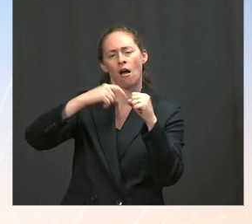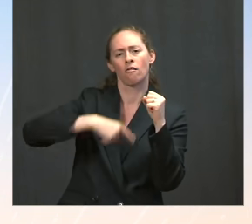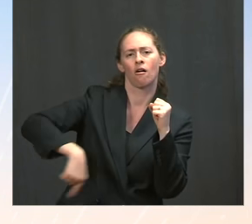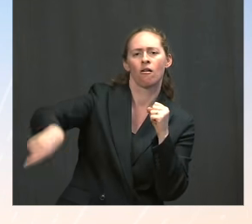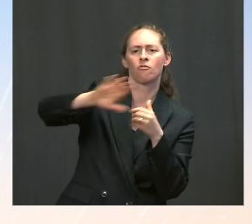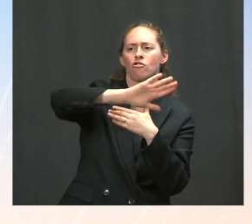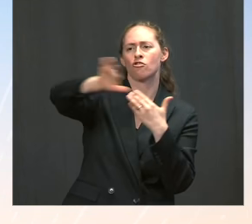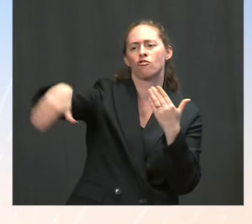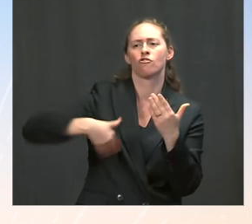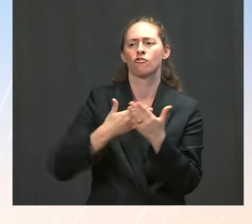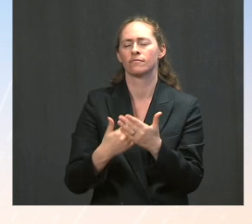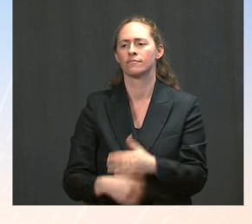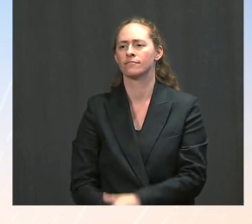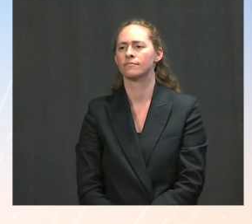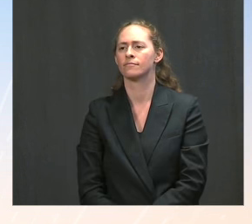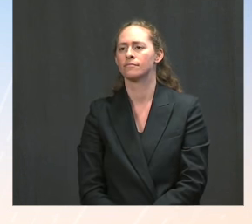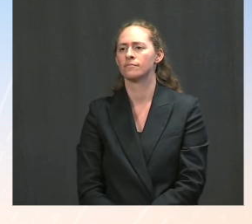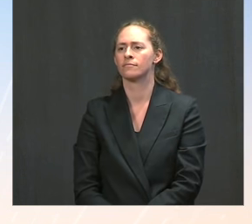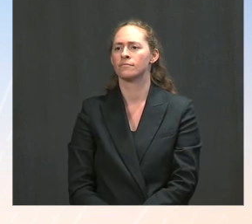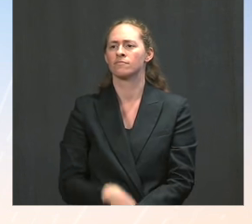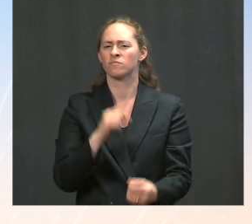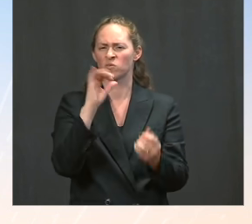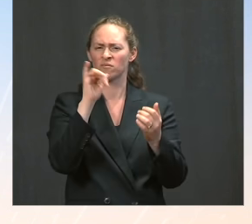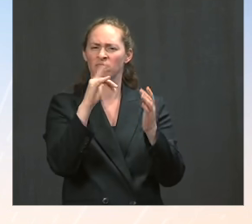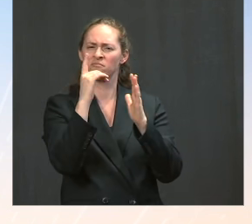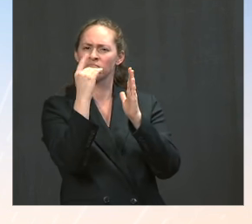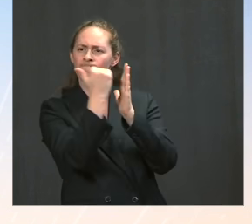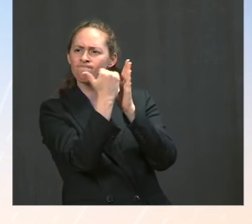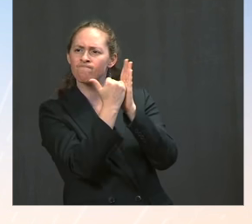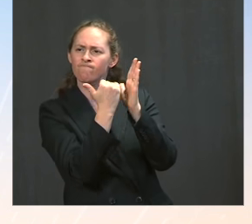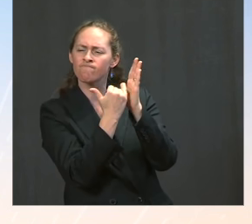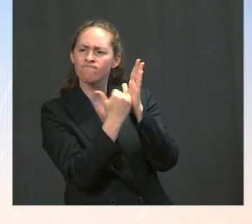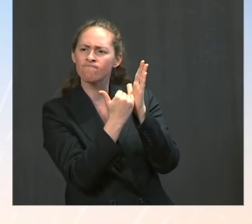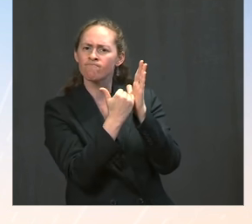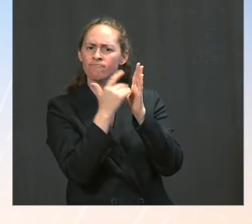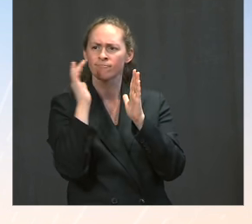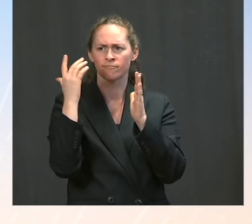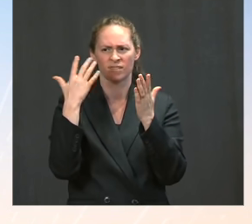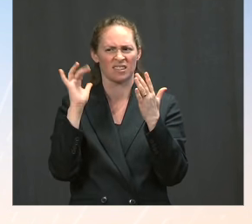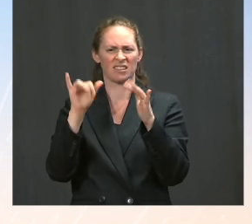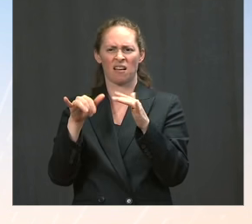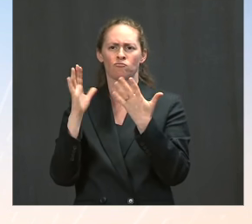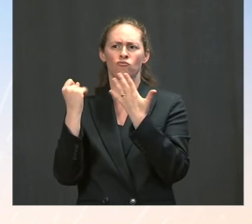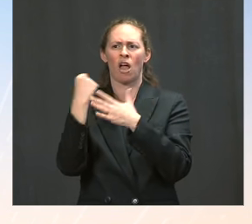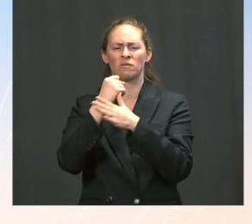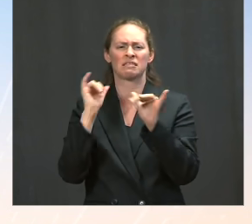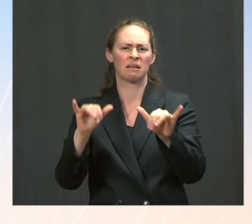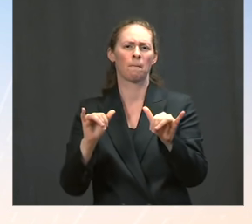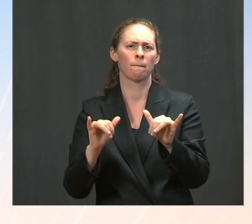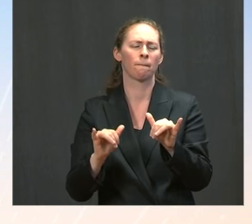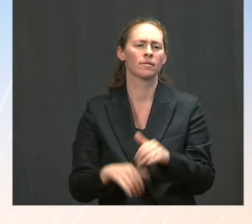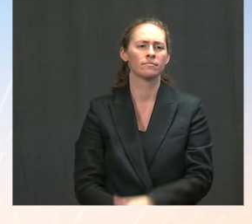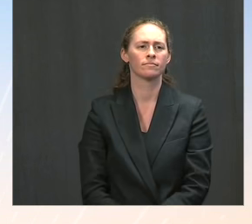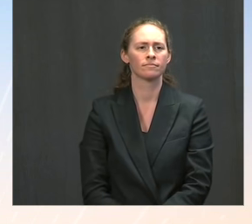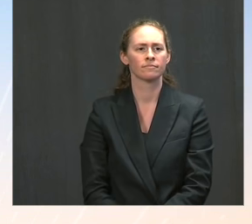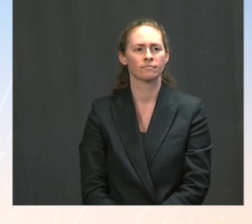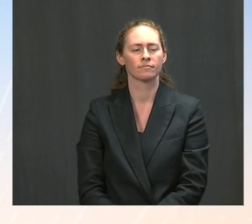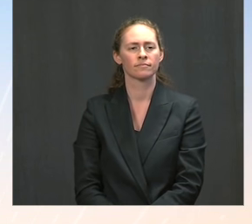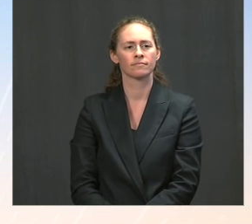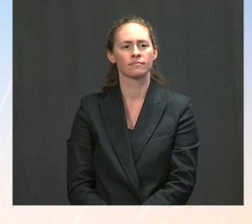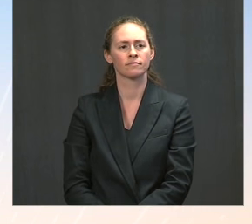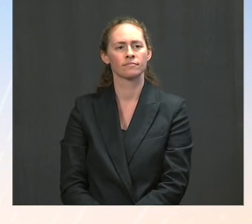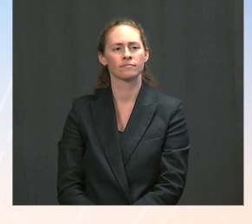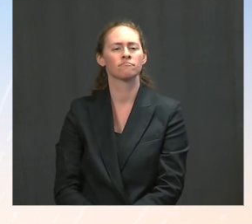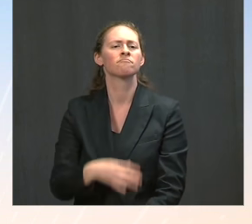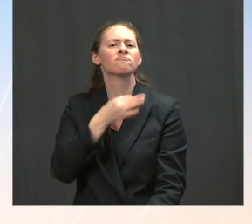that connection, but it will continue to be his priority moving forward. There's no question. And then On Iraq, the Iraqi Prime Minister